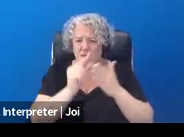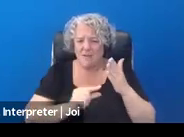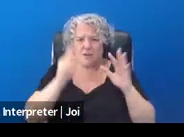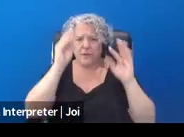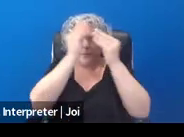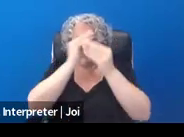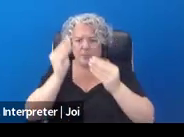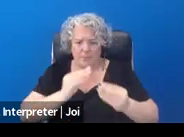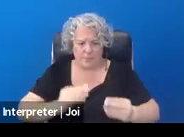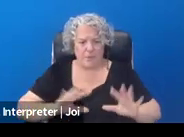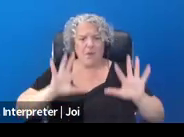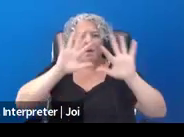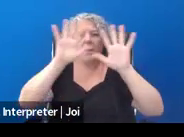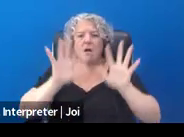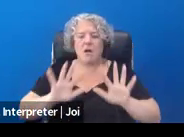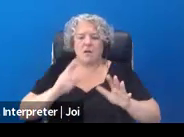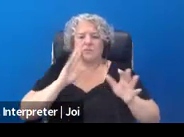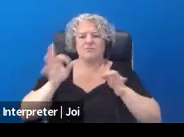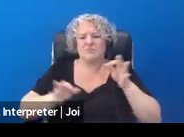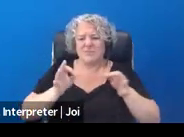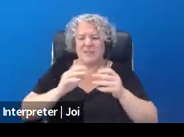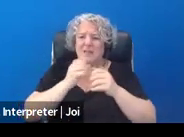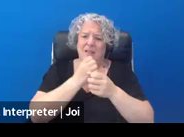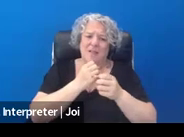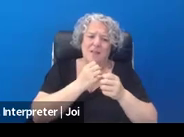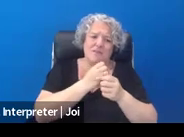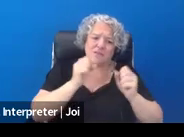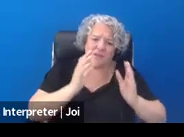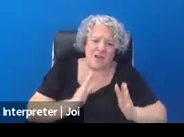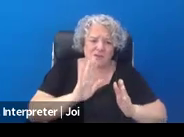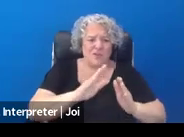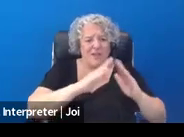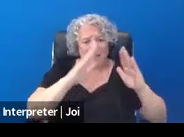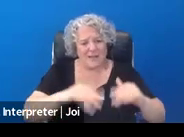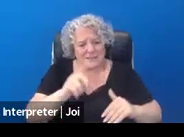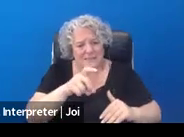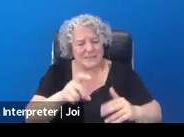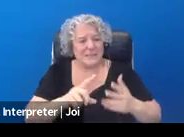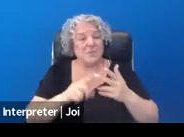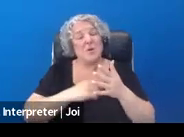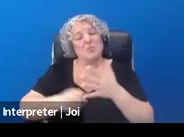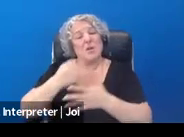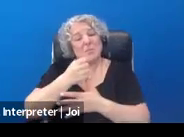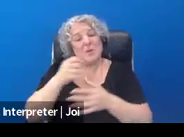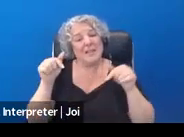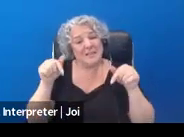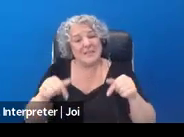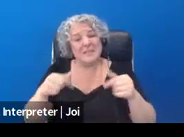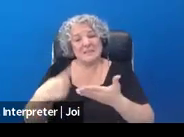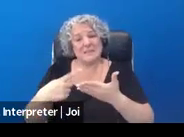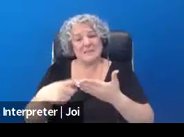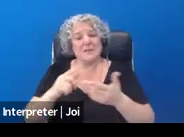utilized to meet urgent housing needs of survivors, but primarily, this is going to be hopefully